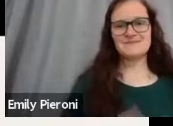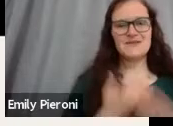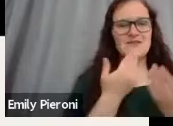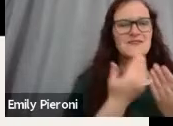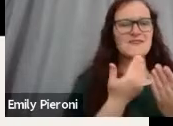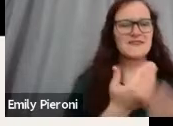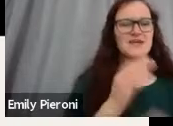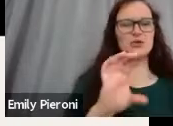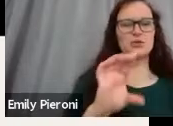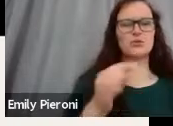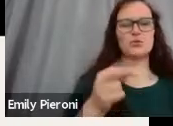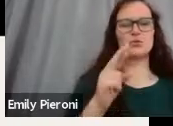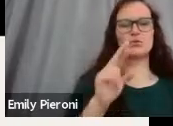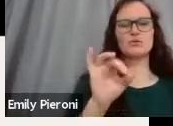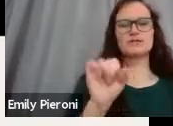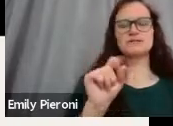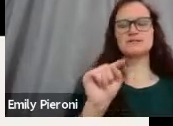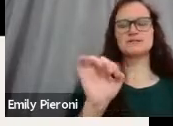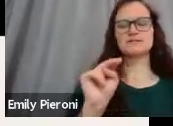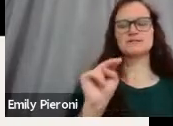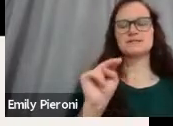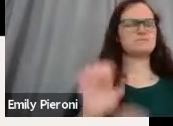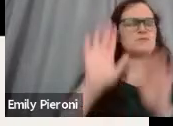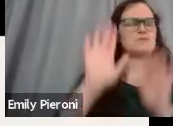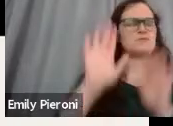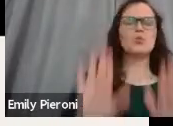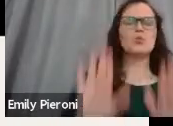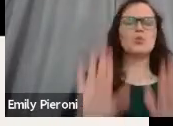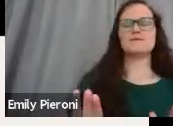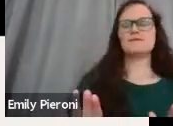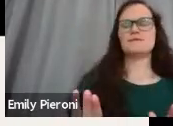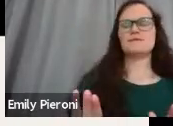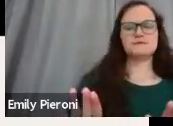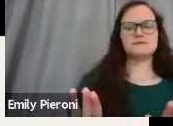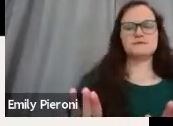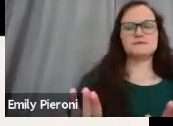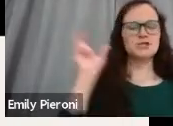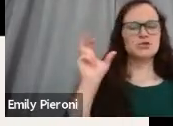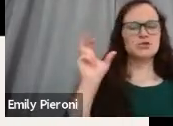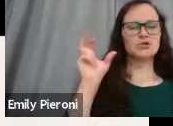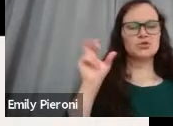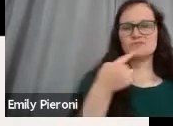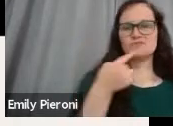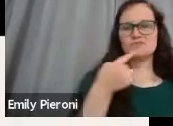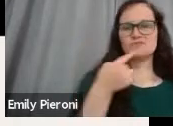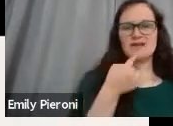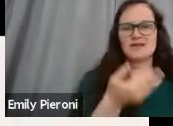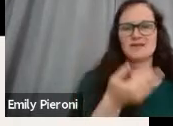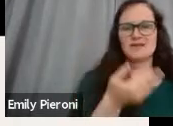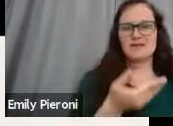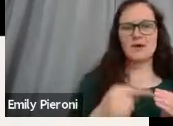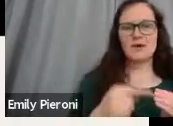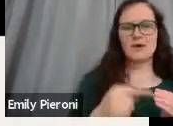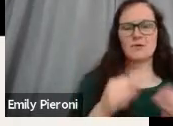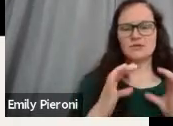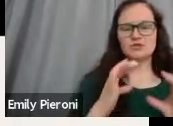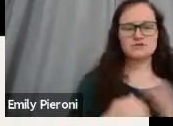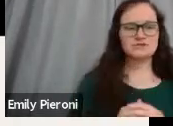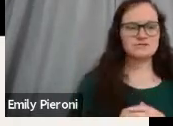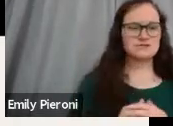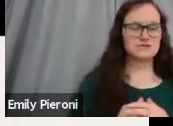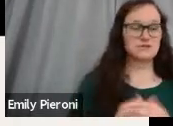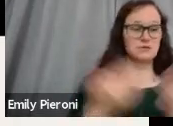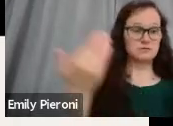Christine. It's always wonderful to hear you speak about communications. So our next speaker will be Gaurav